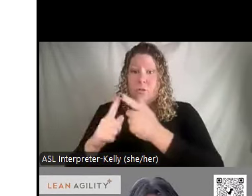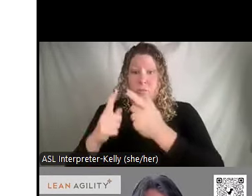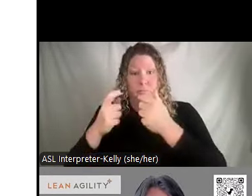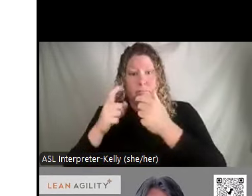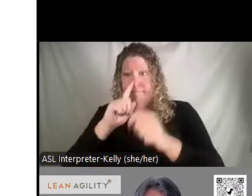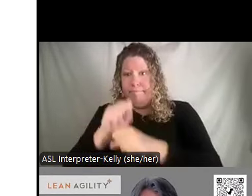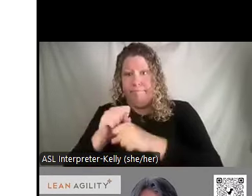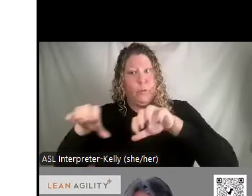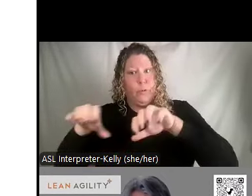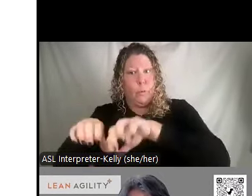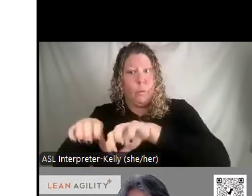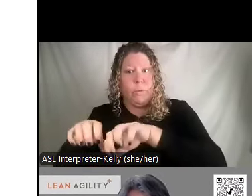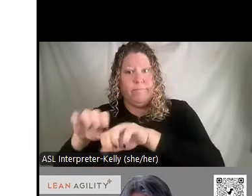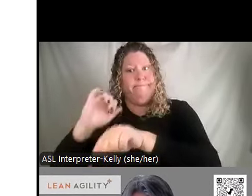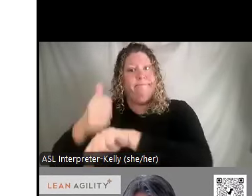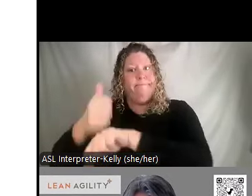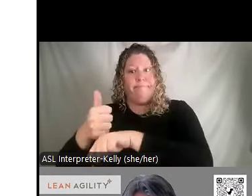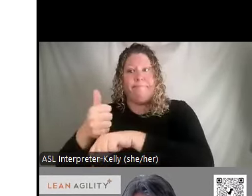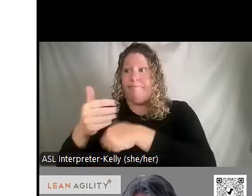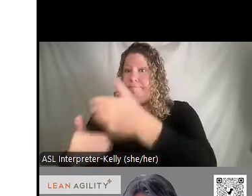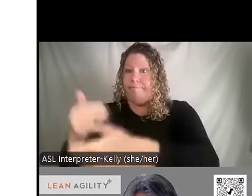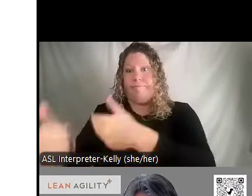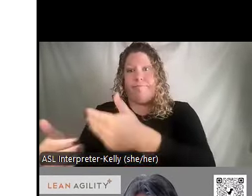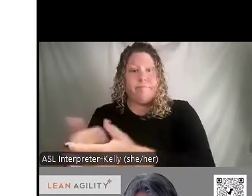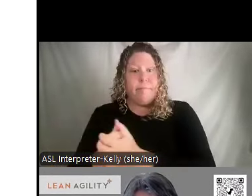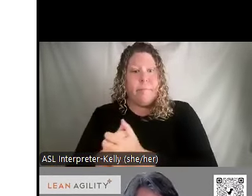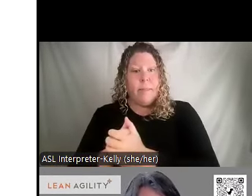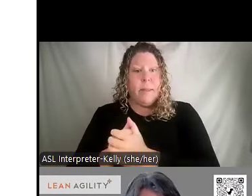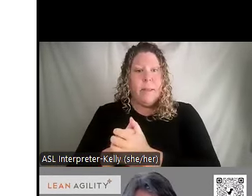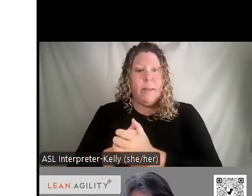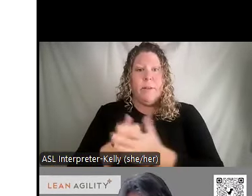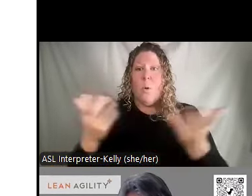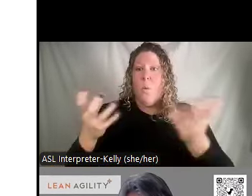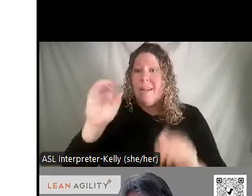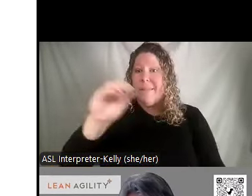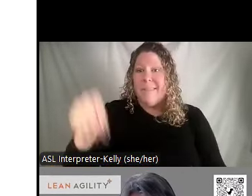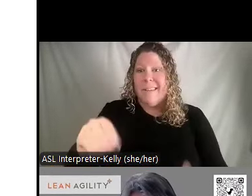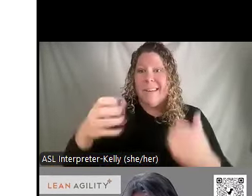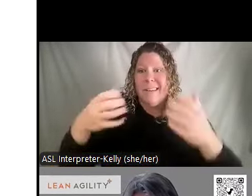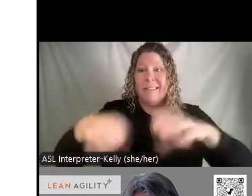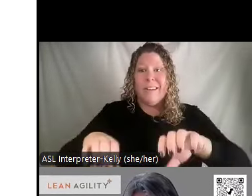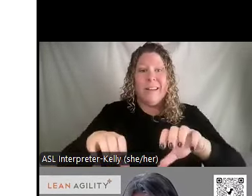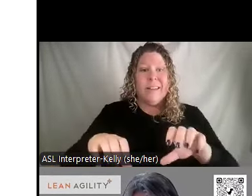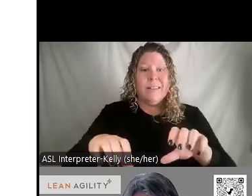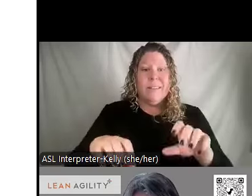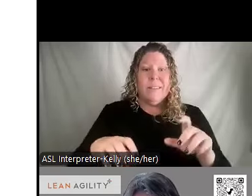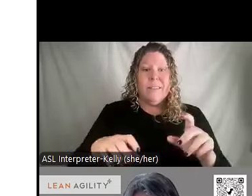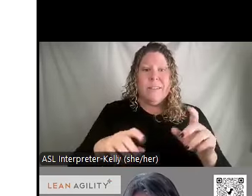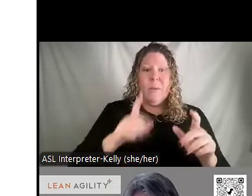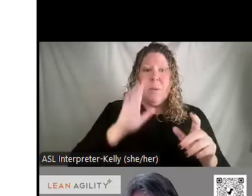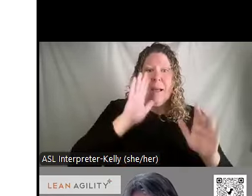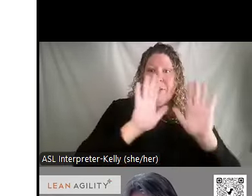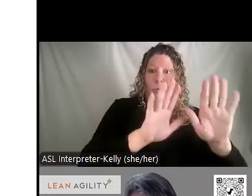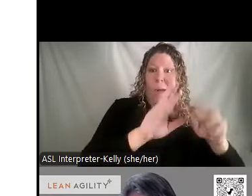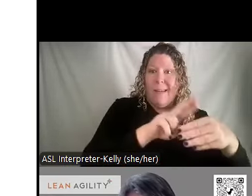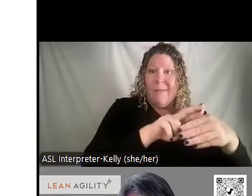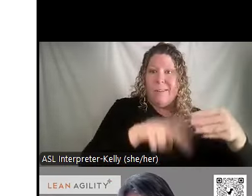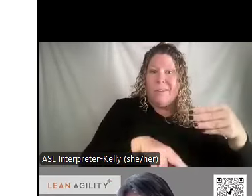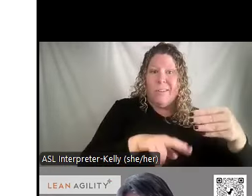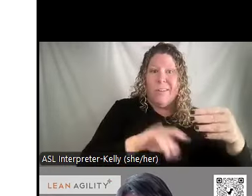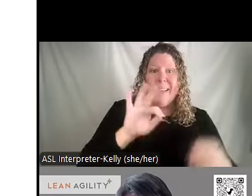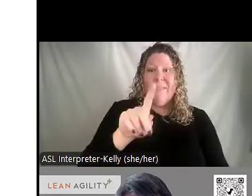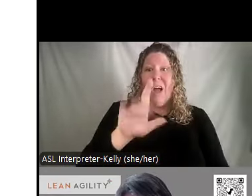think about these as percentages, so what's the percentage chance we're going to get that great sustained result? If we have